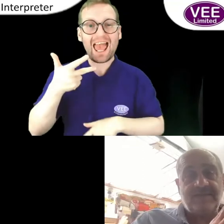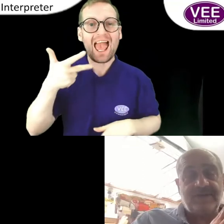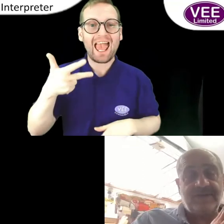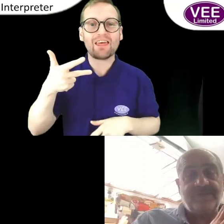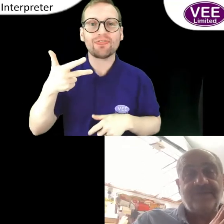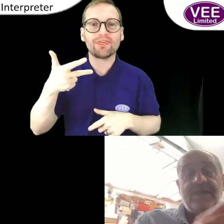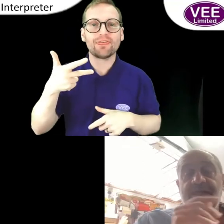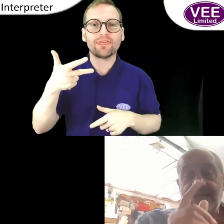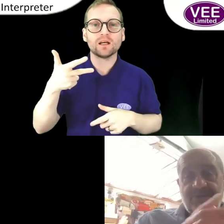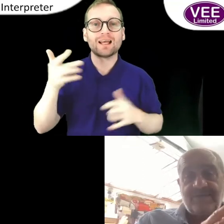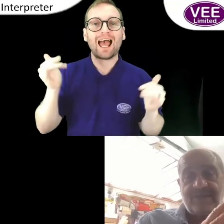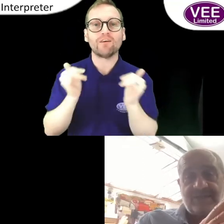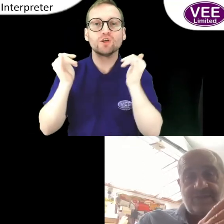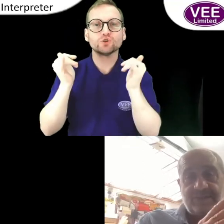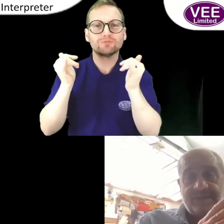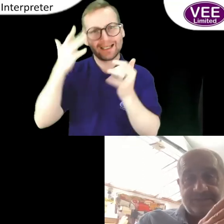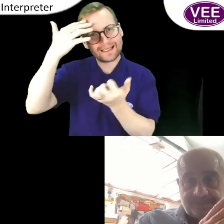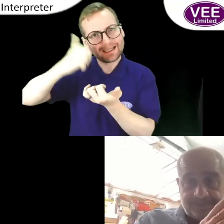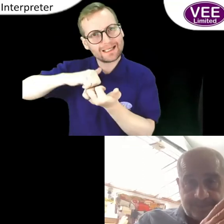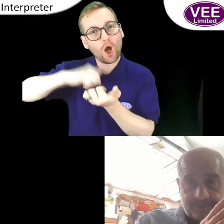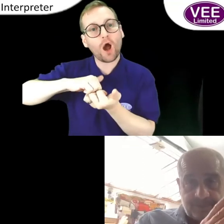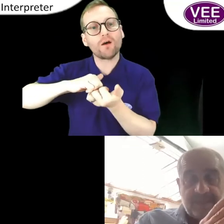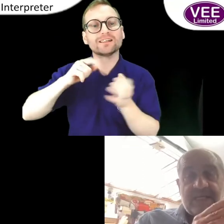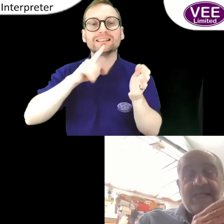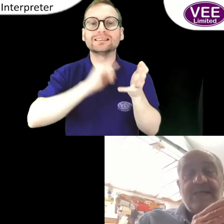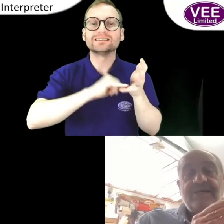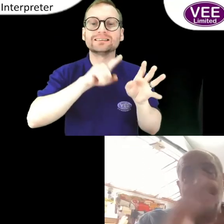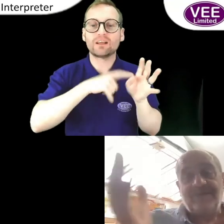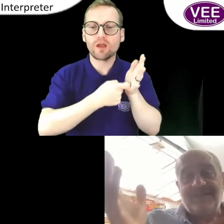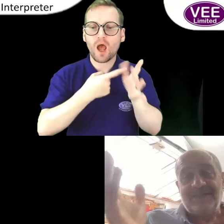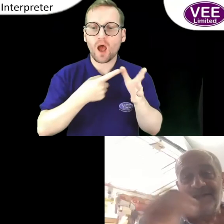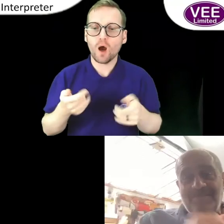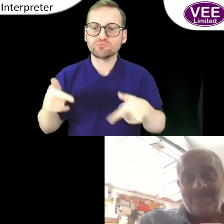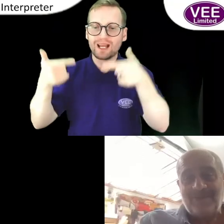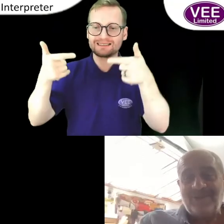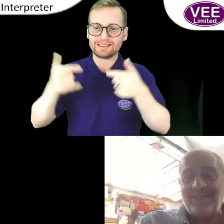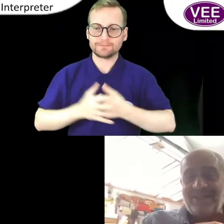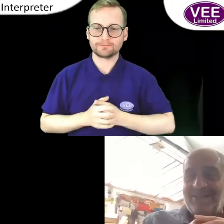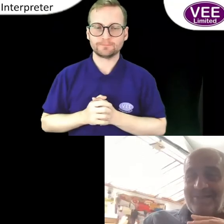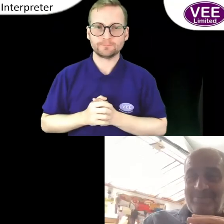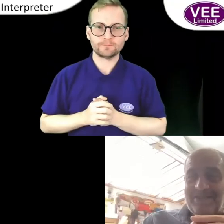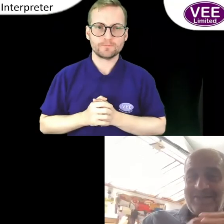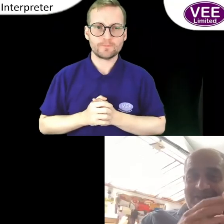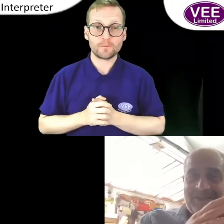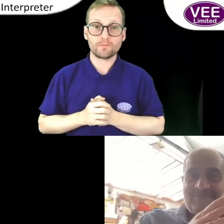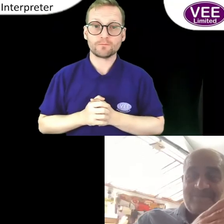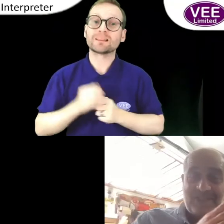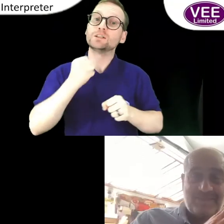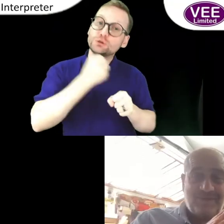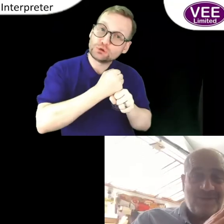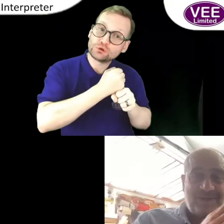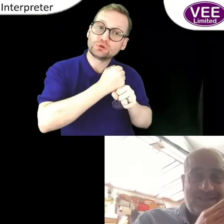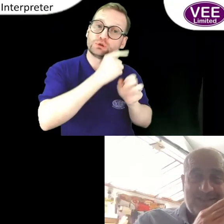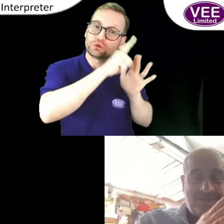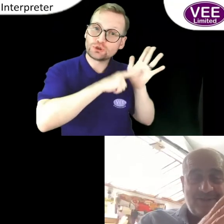Syrian uprising. Can we have the next one, please? Now, Jill and I met